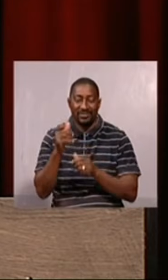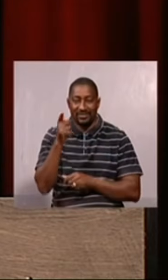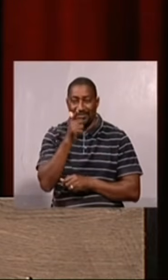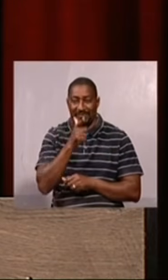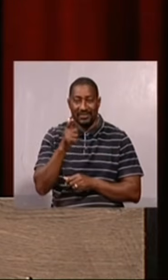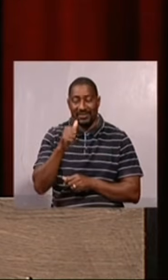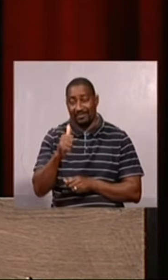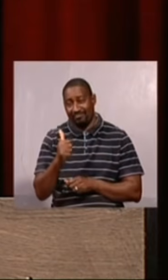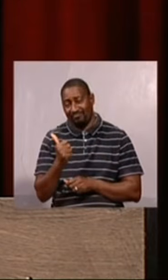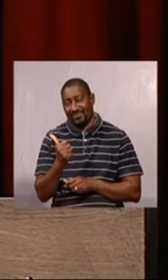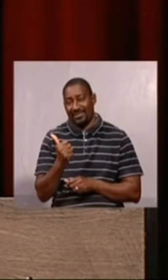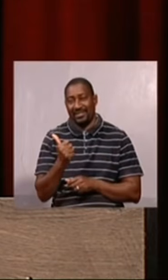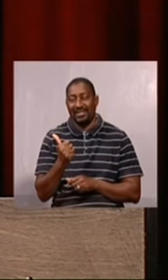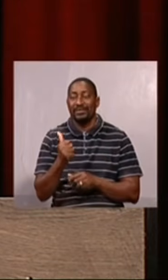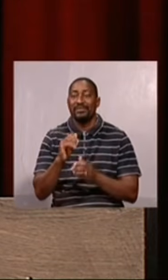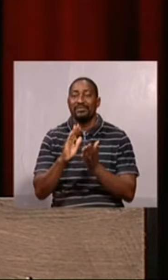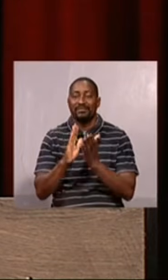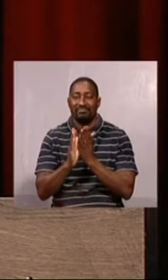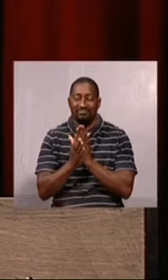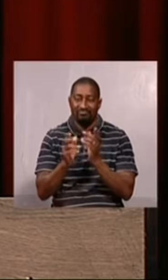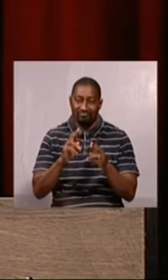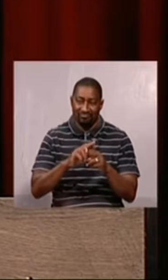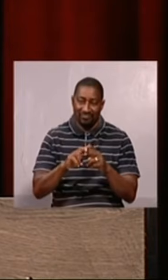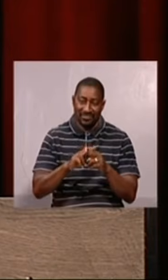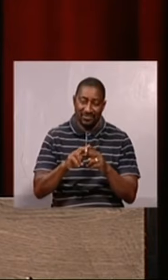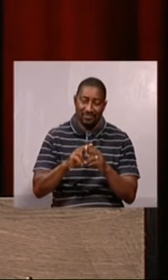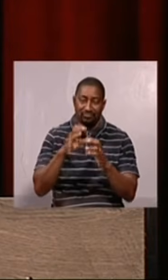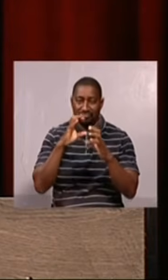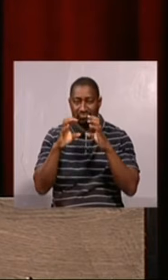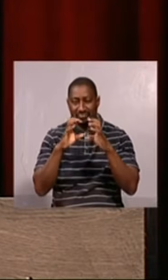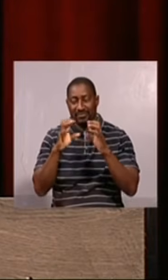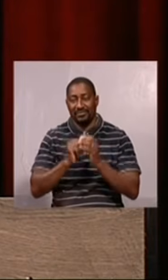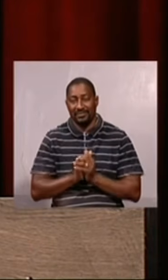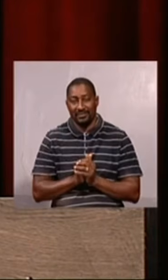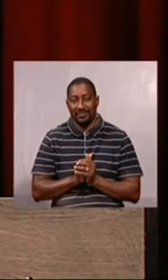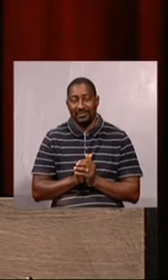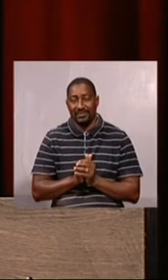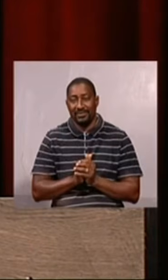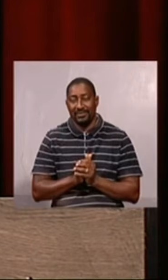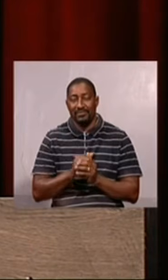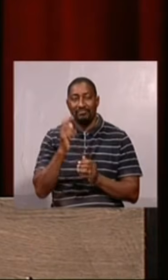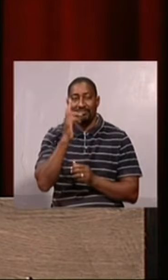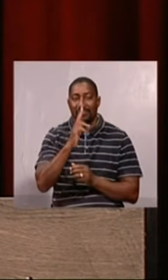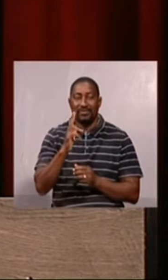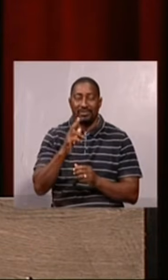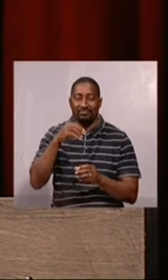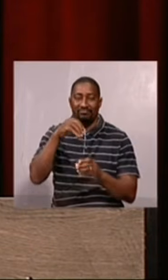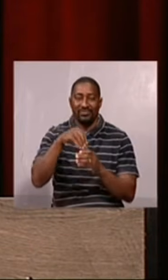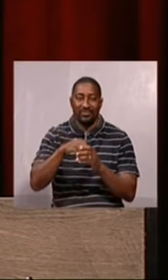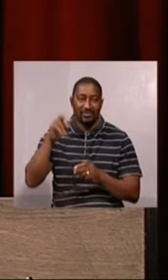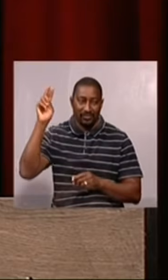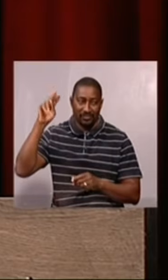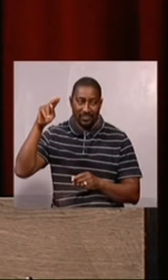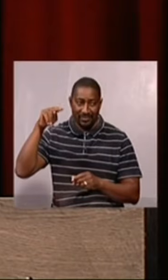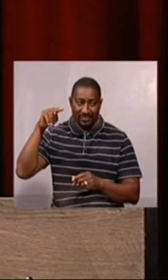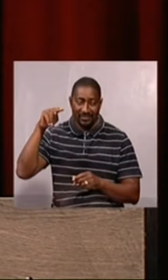and others have become essential tools for political communication. They allow candidates to reach a wider audience and engage